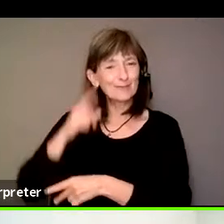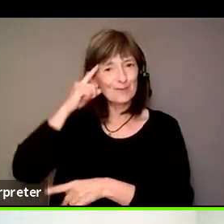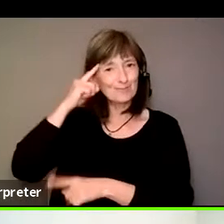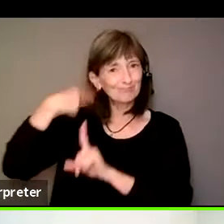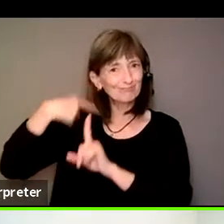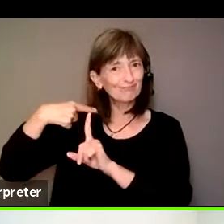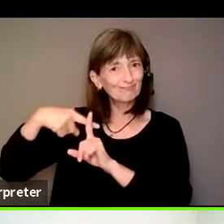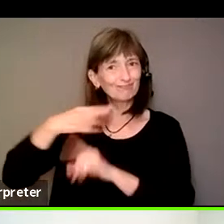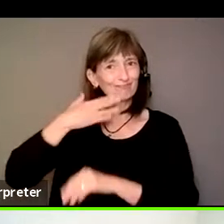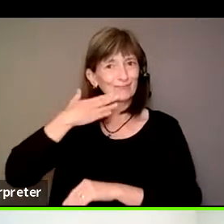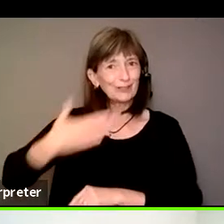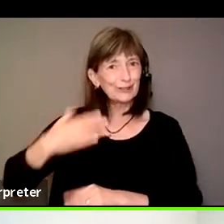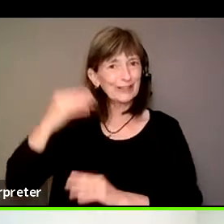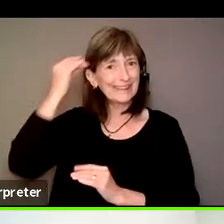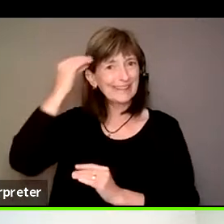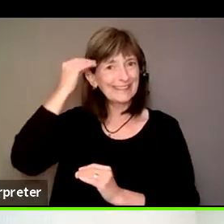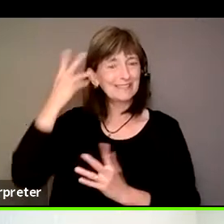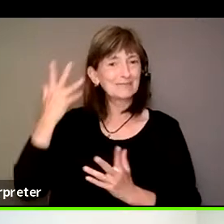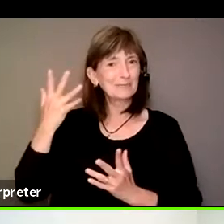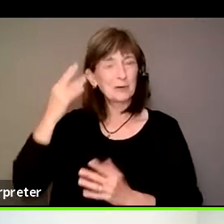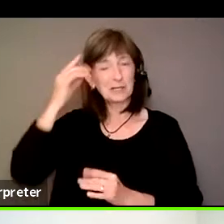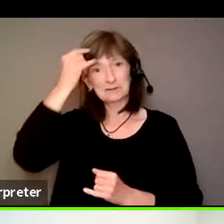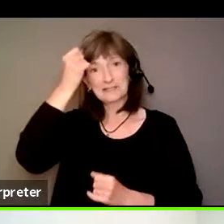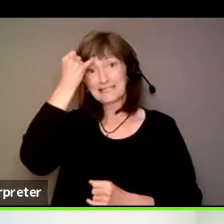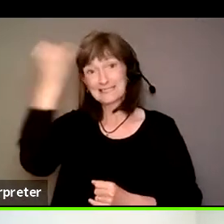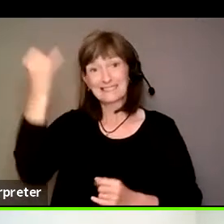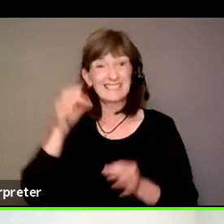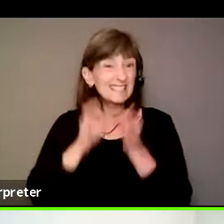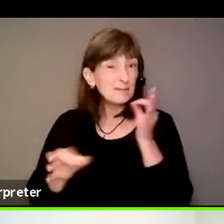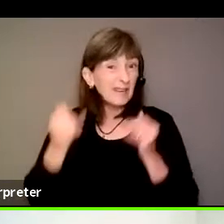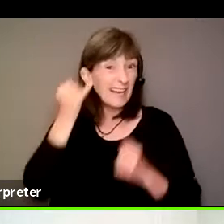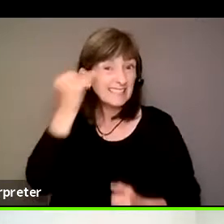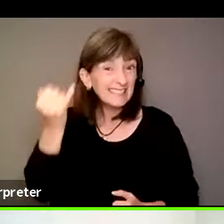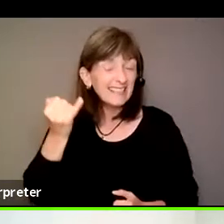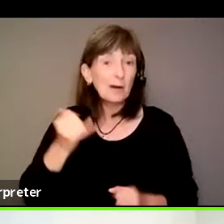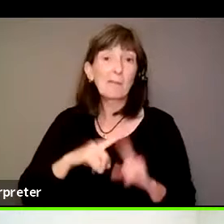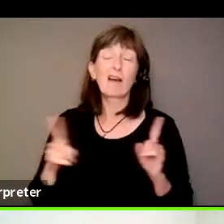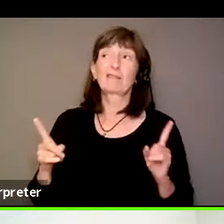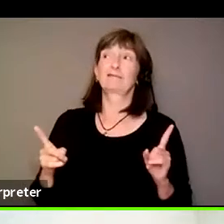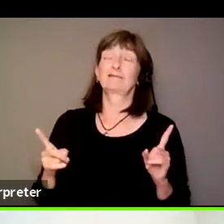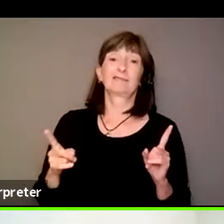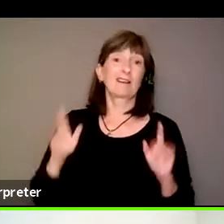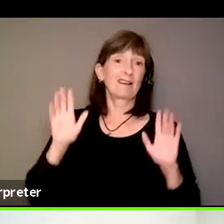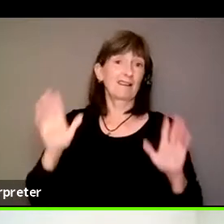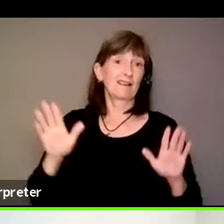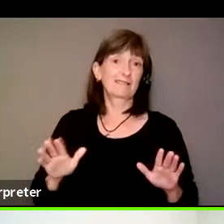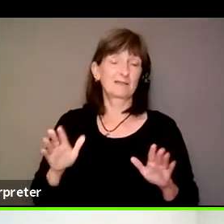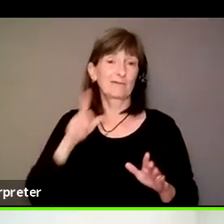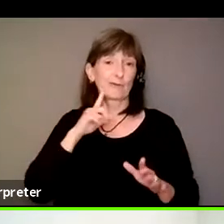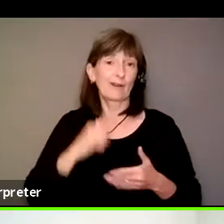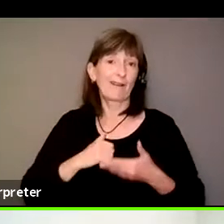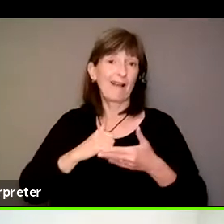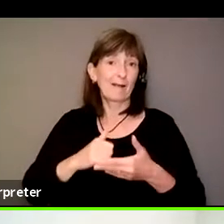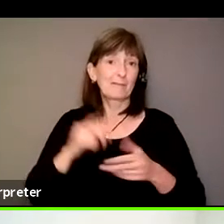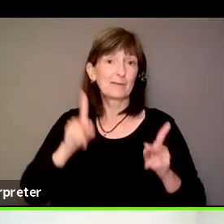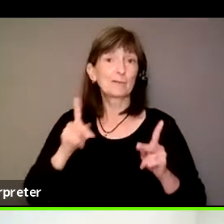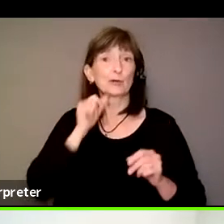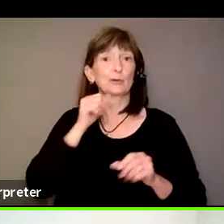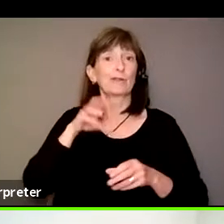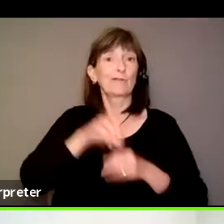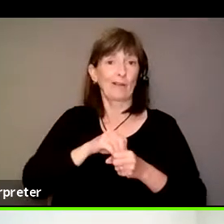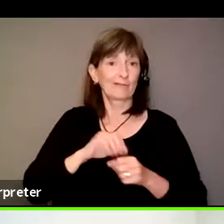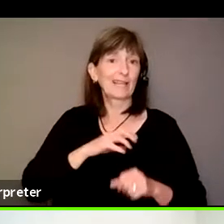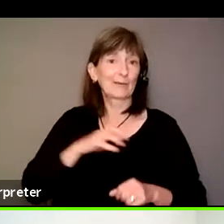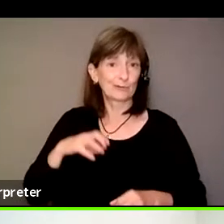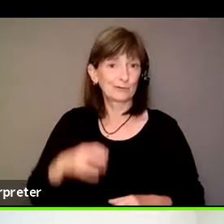very innovative, something simple, but innovative into opening up opportunities for people running for councils.